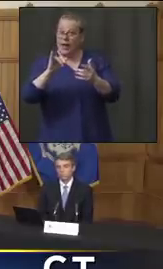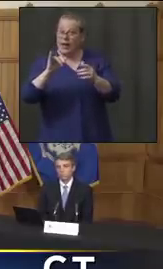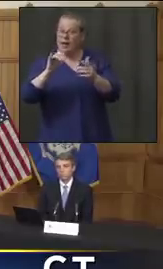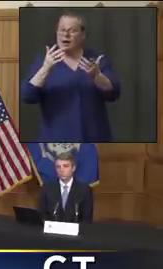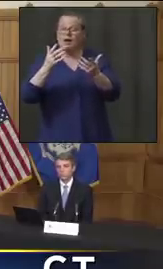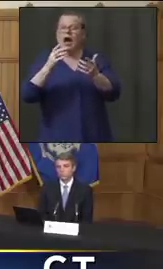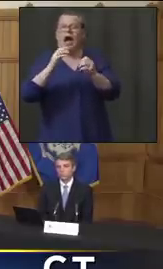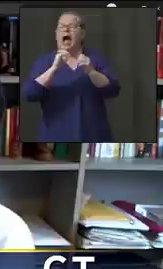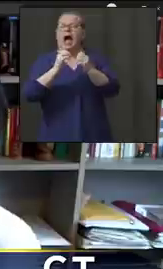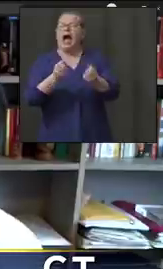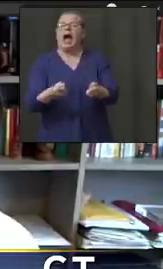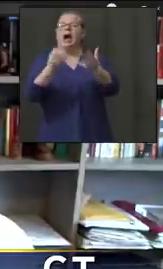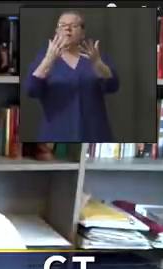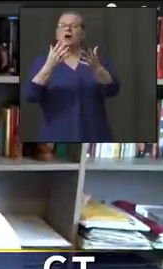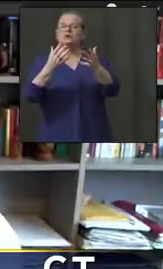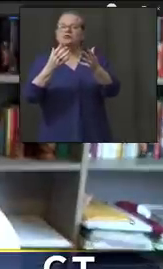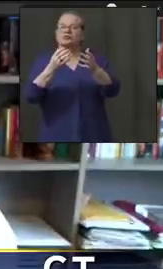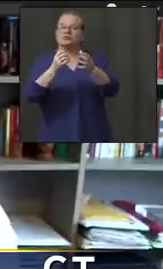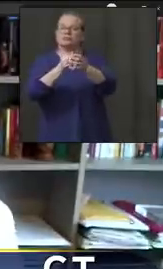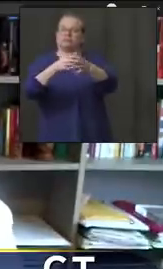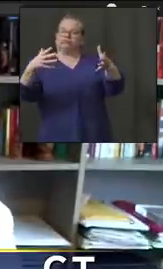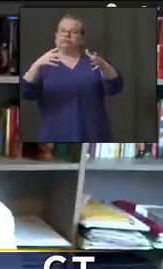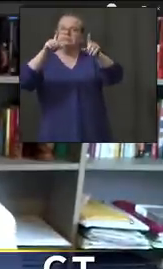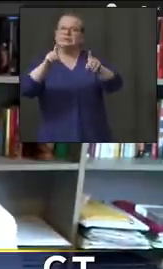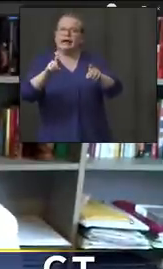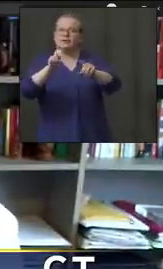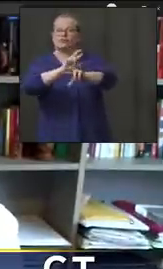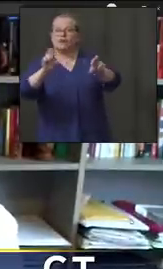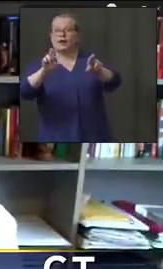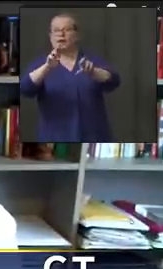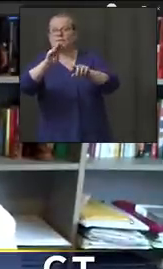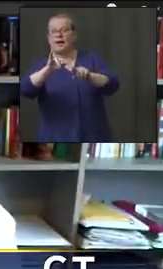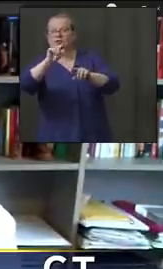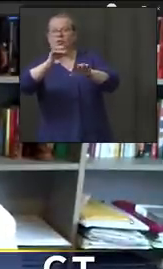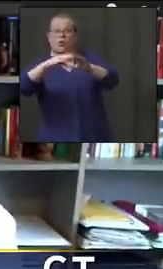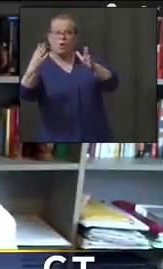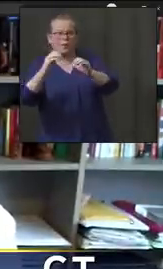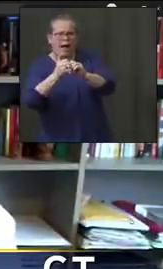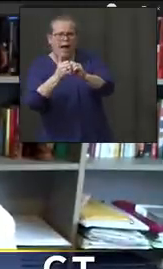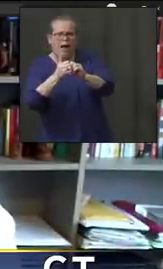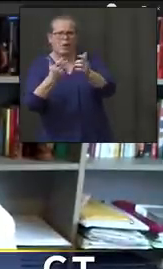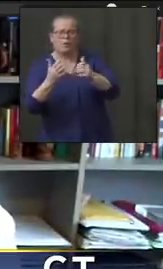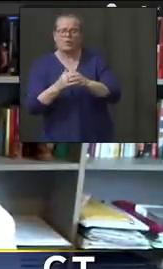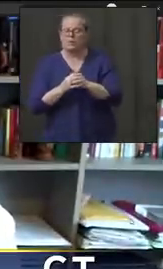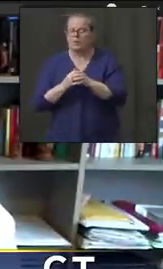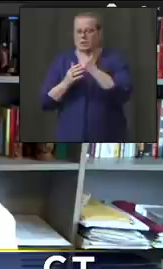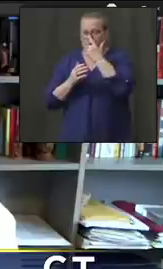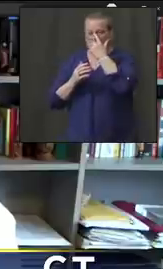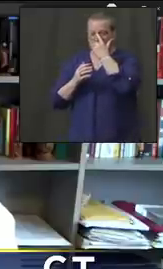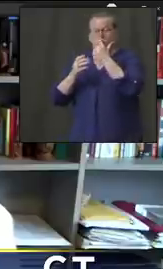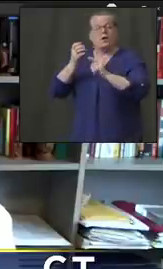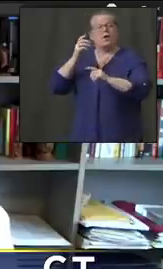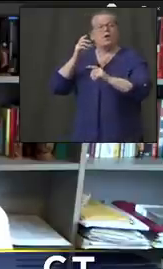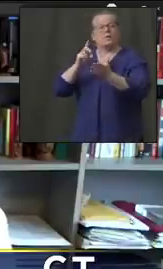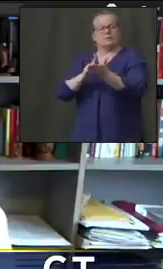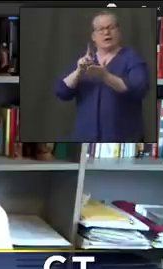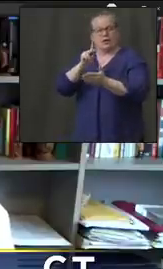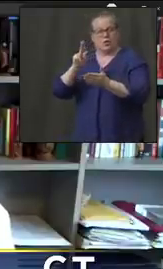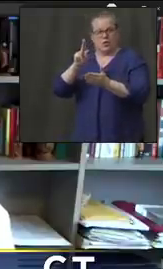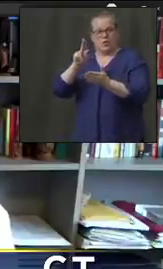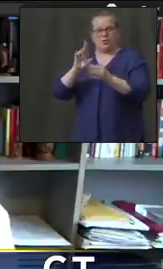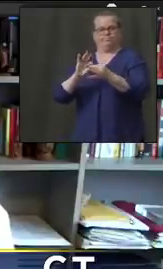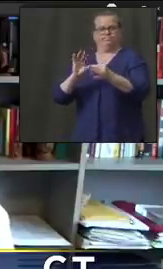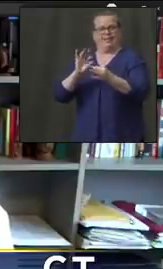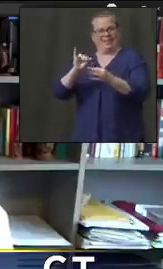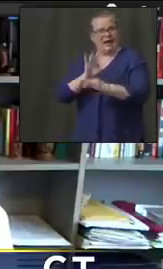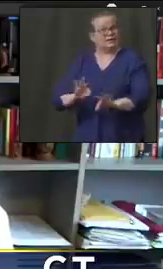Right. So that's an important criteria, and it's important for several reasons. So just to answer the question,